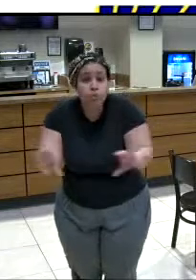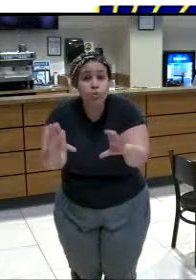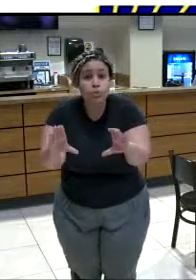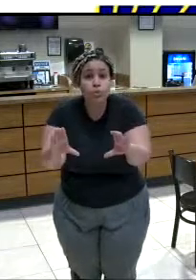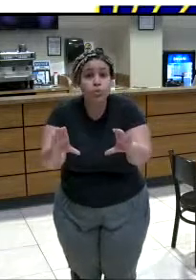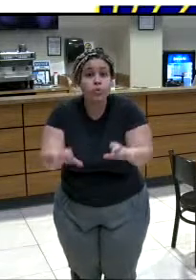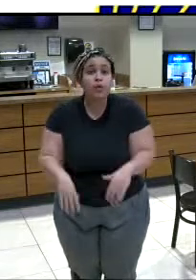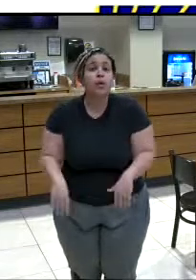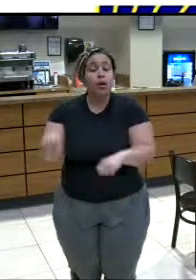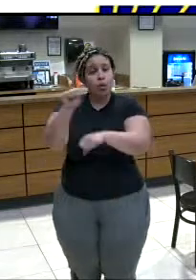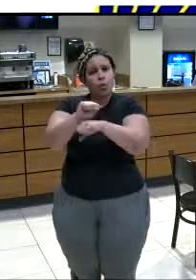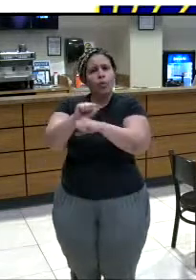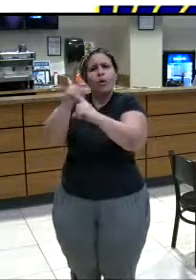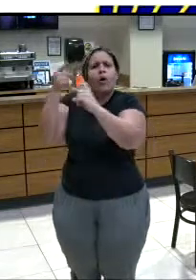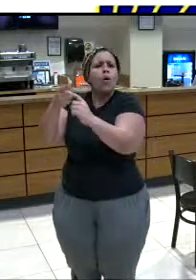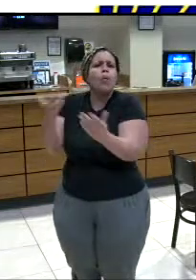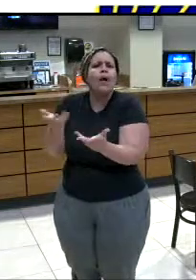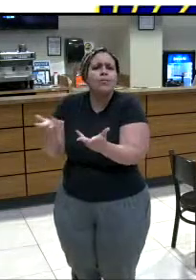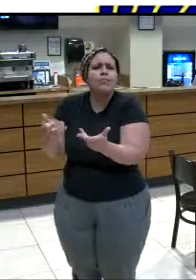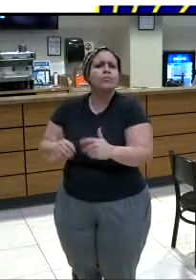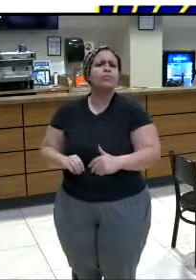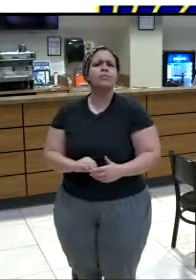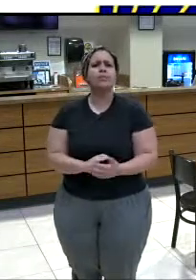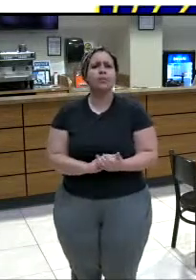aimed at?